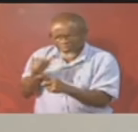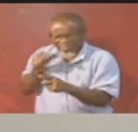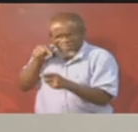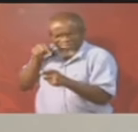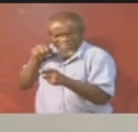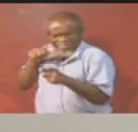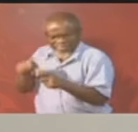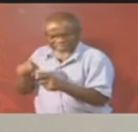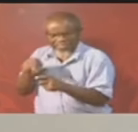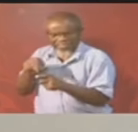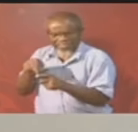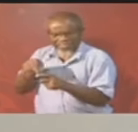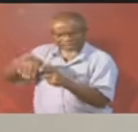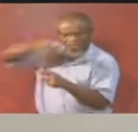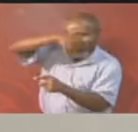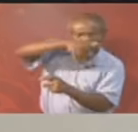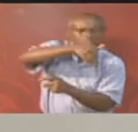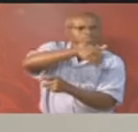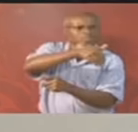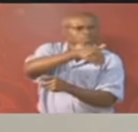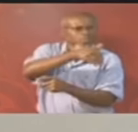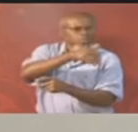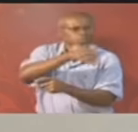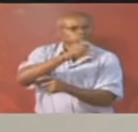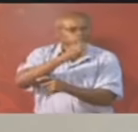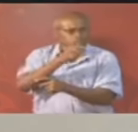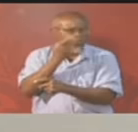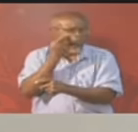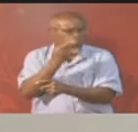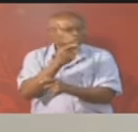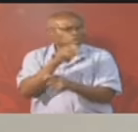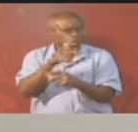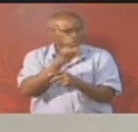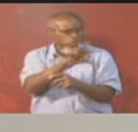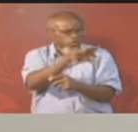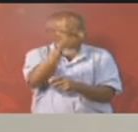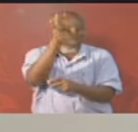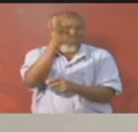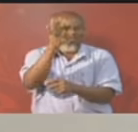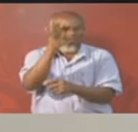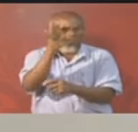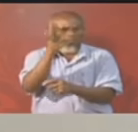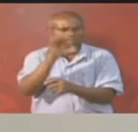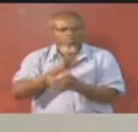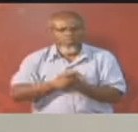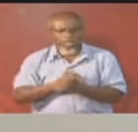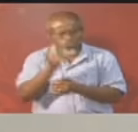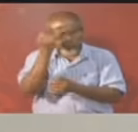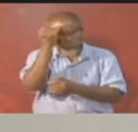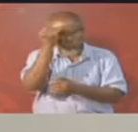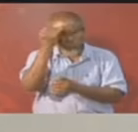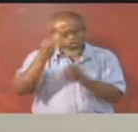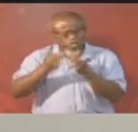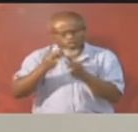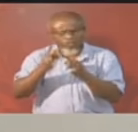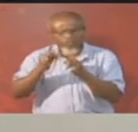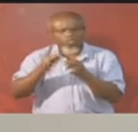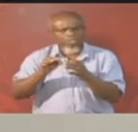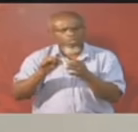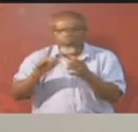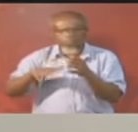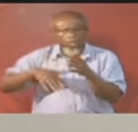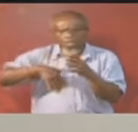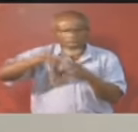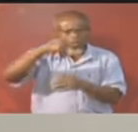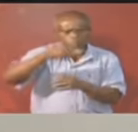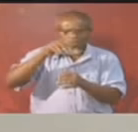happened. Now, we have on several occasions at this press conference gone through the mechanisms that we would like to suggest